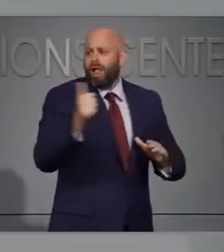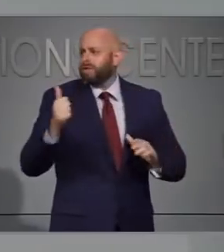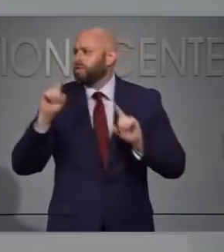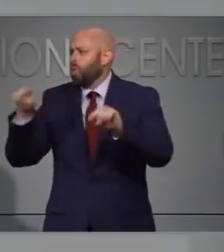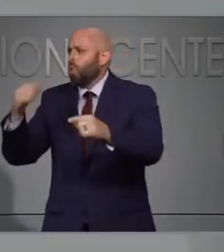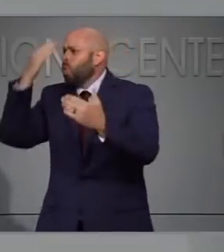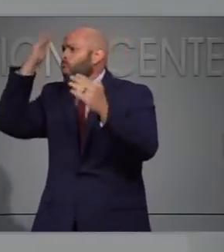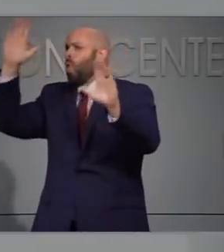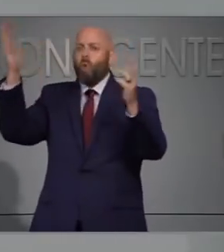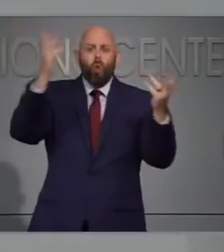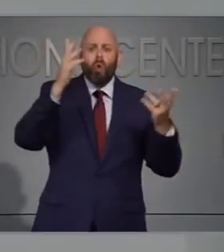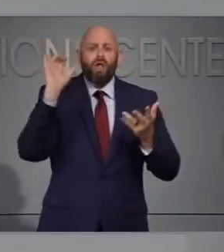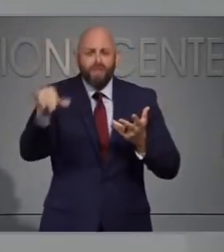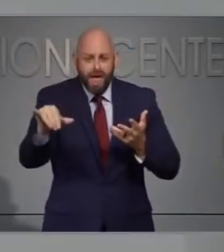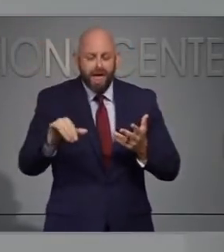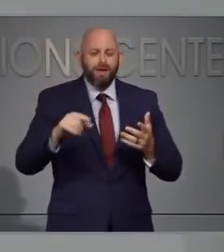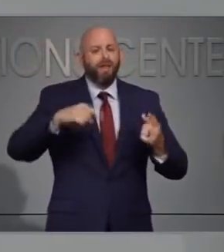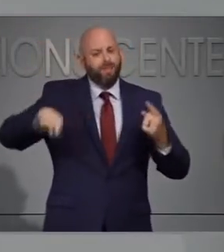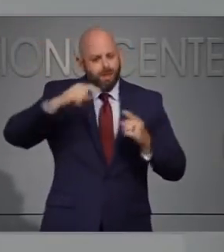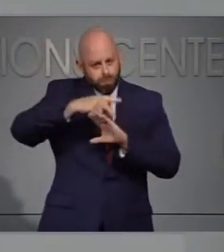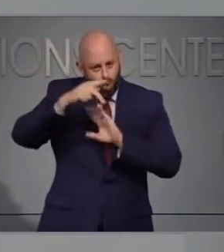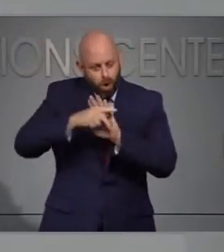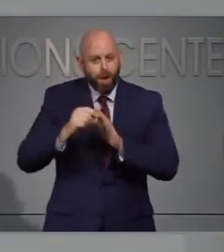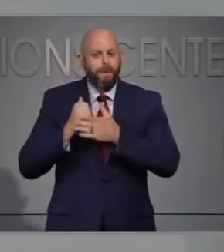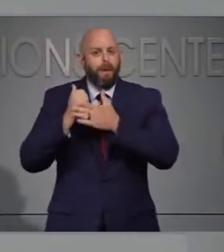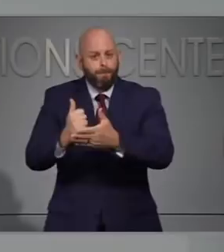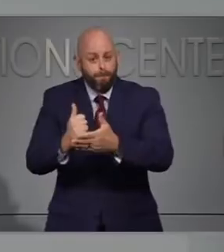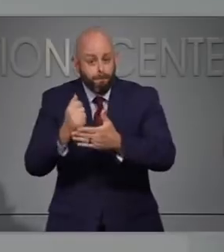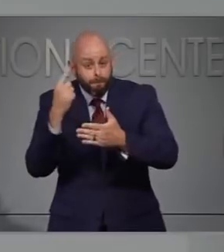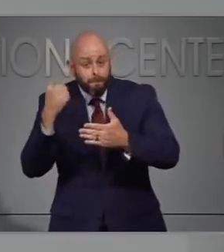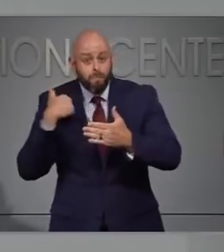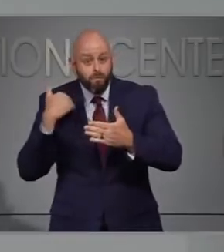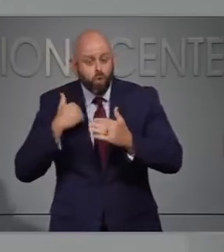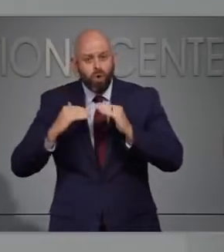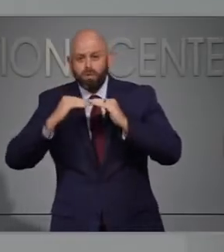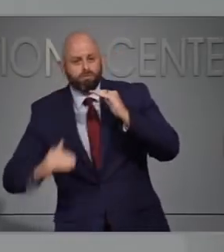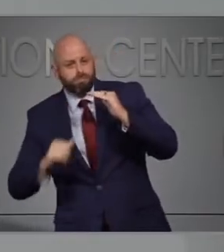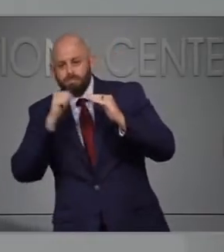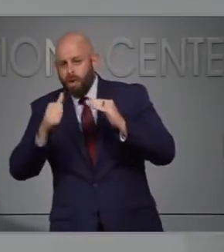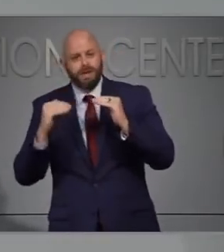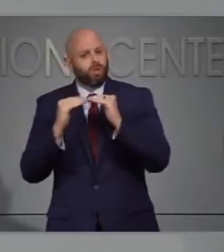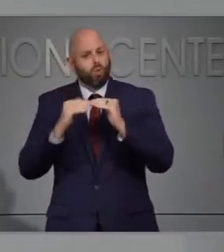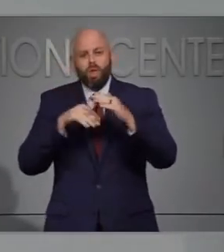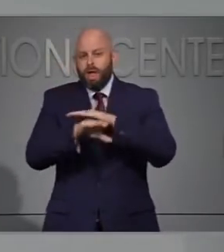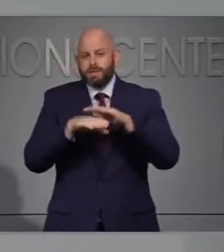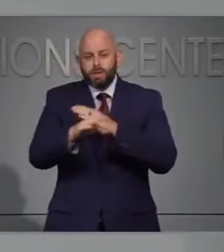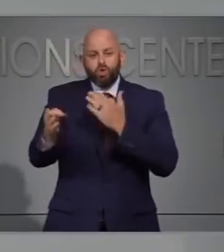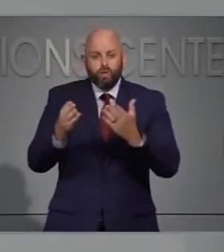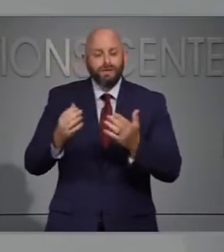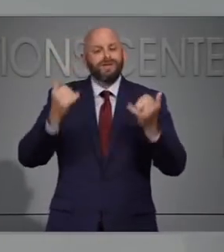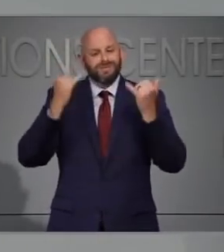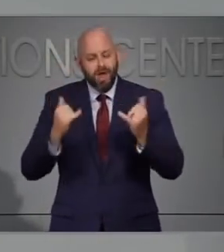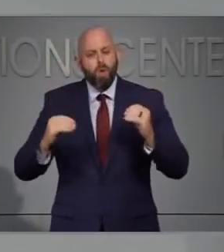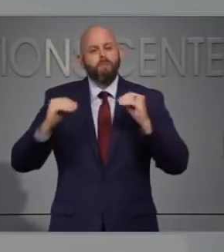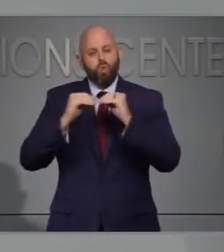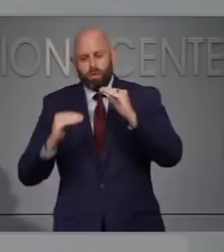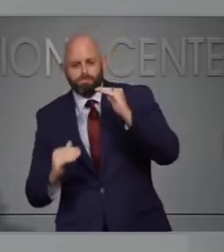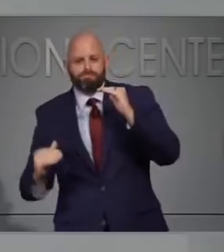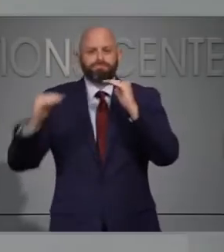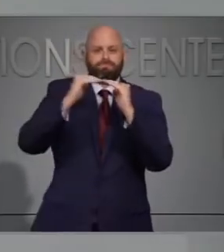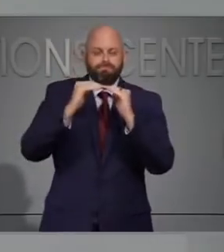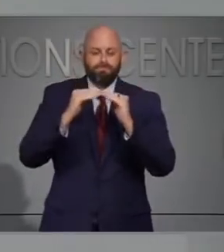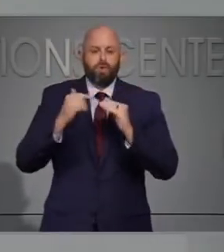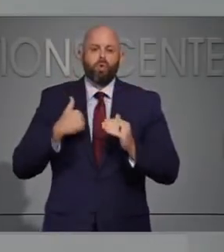to health and social care is not always equitable. The NC Care 360 team has sought